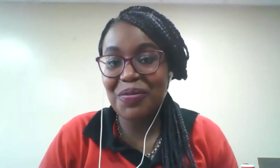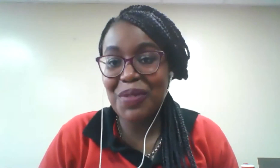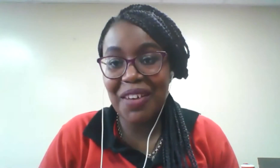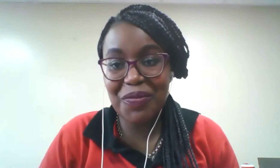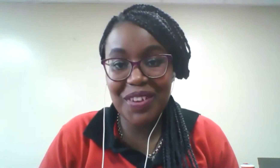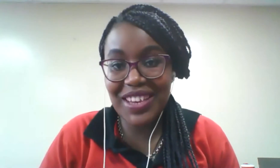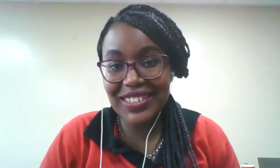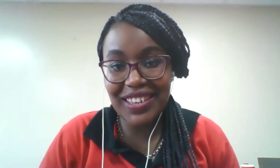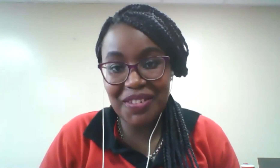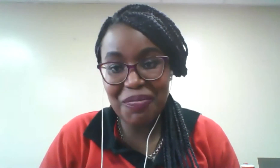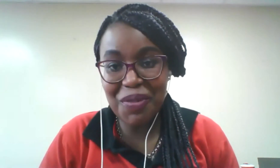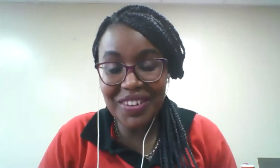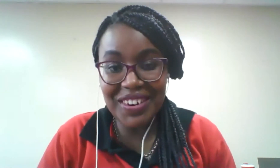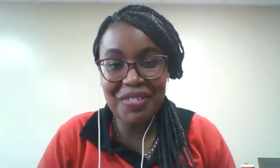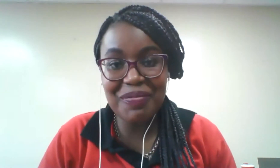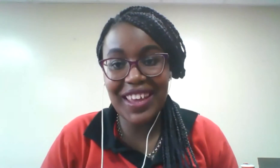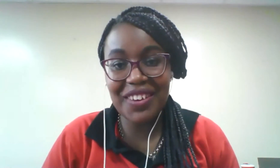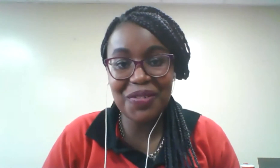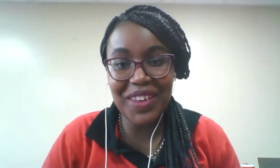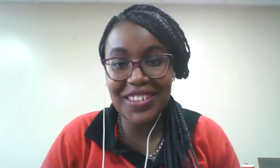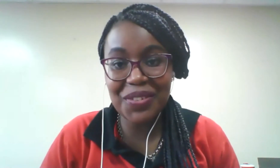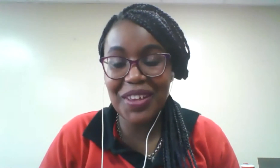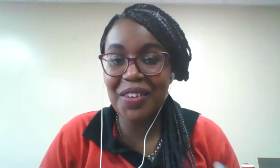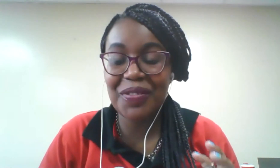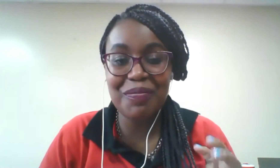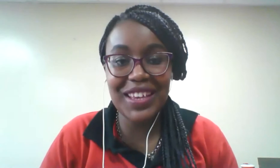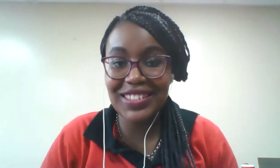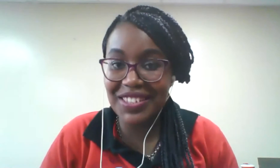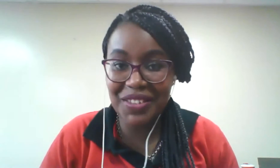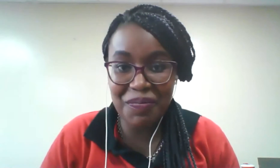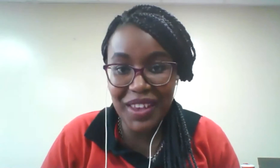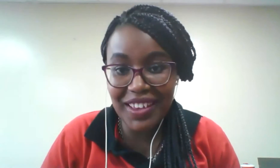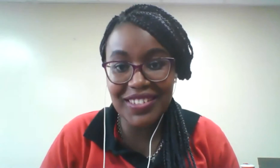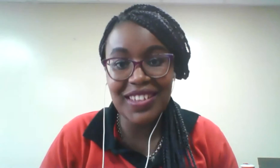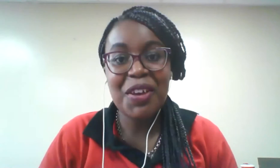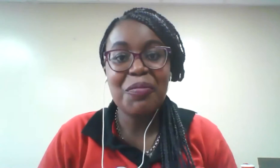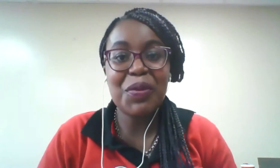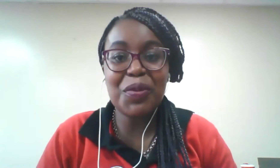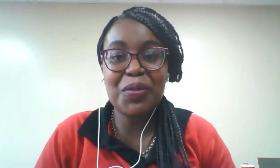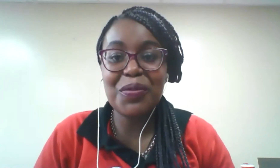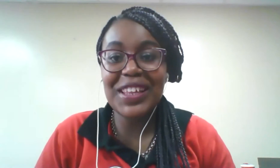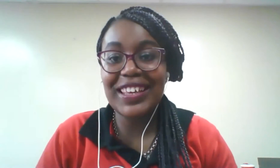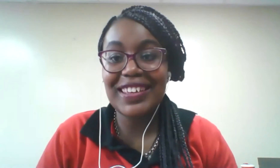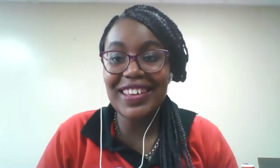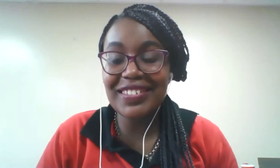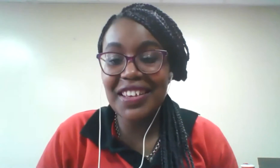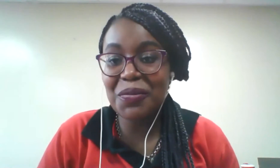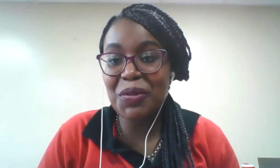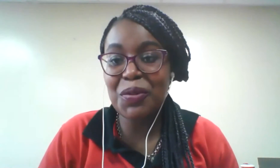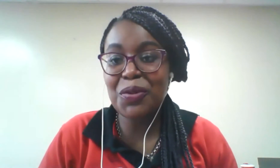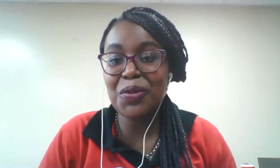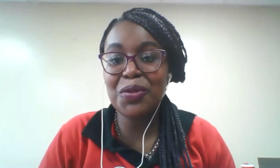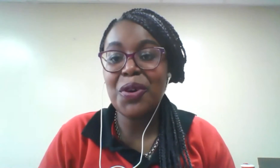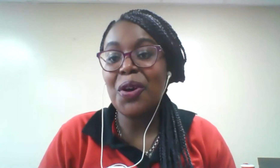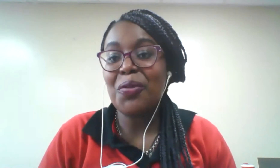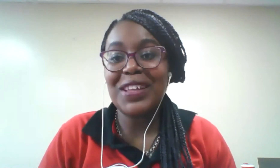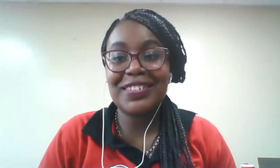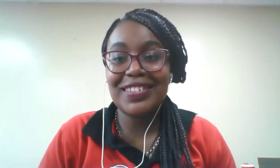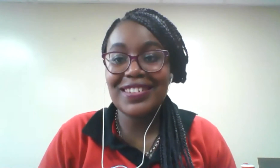have a very exciting program ahead of us. We have amazing speakers, people who will engage us, people